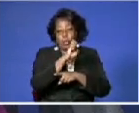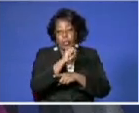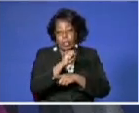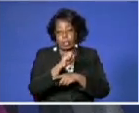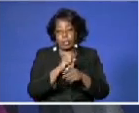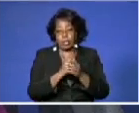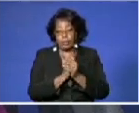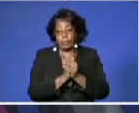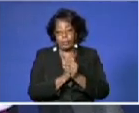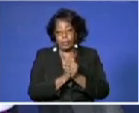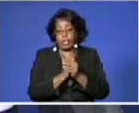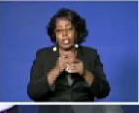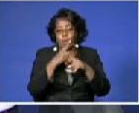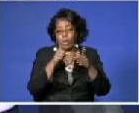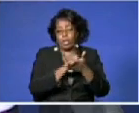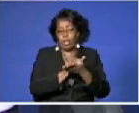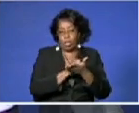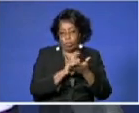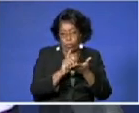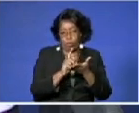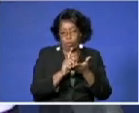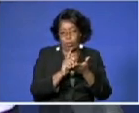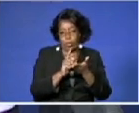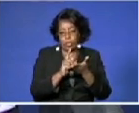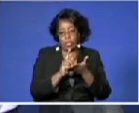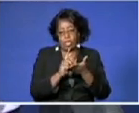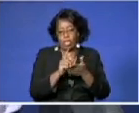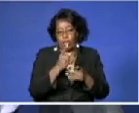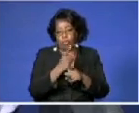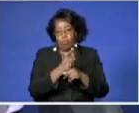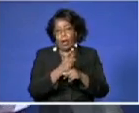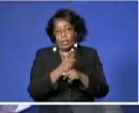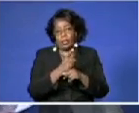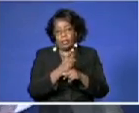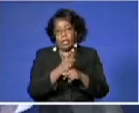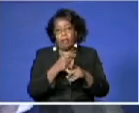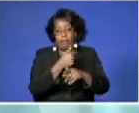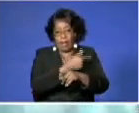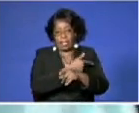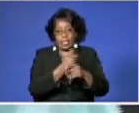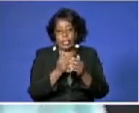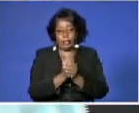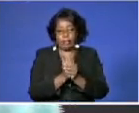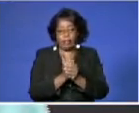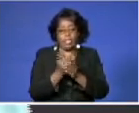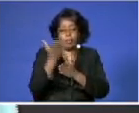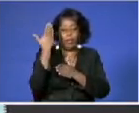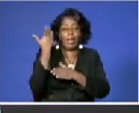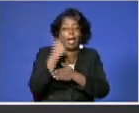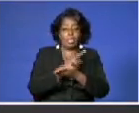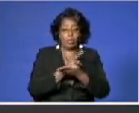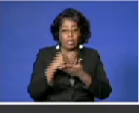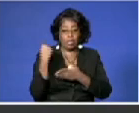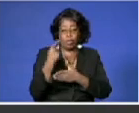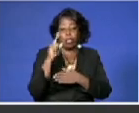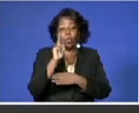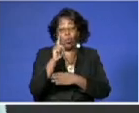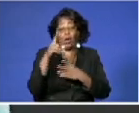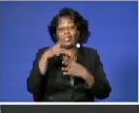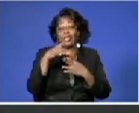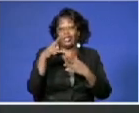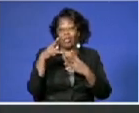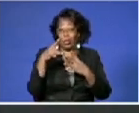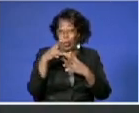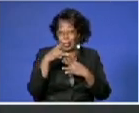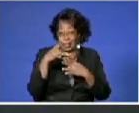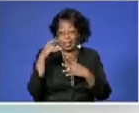constitutes an approved vaccine? Keishla Adderley takes a look. Before last week, there was just one option for